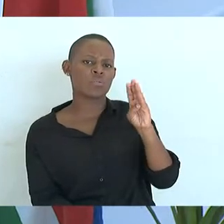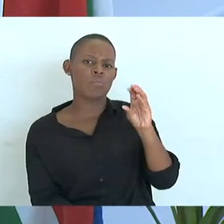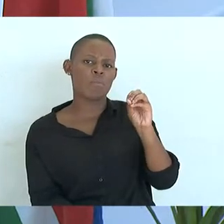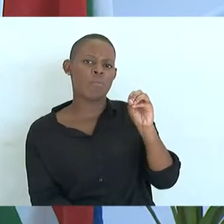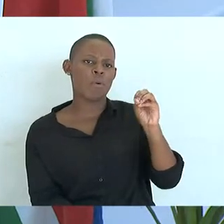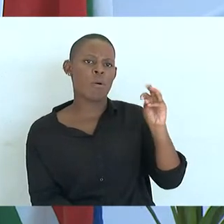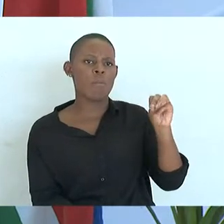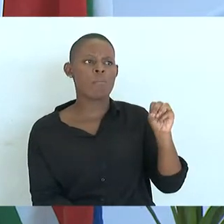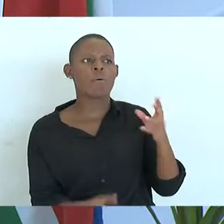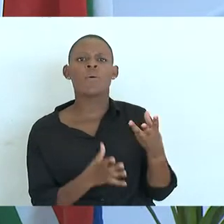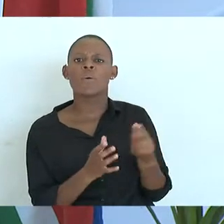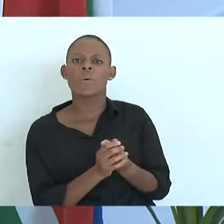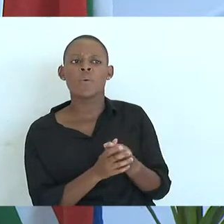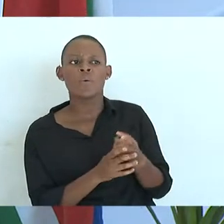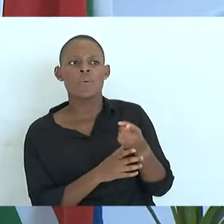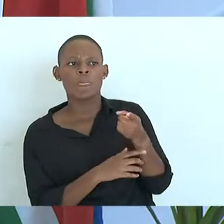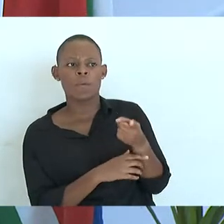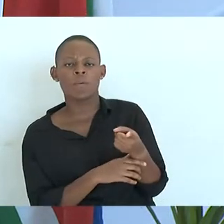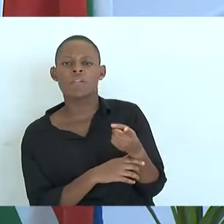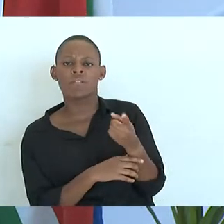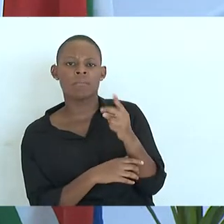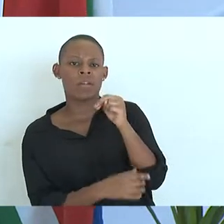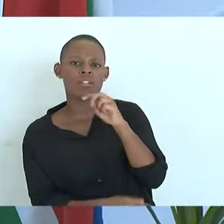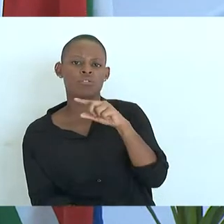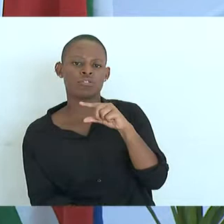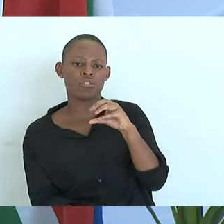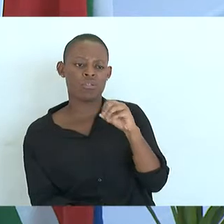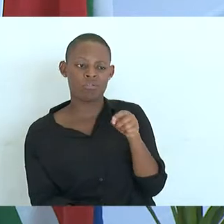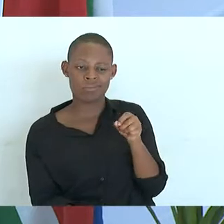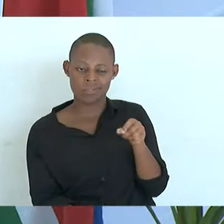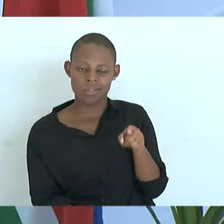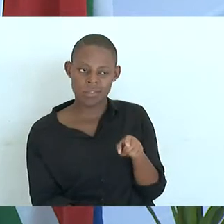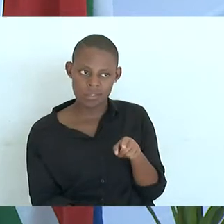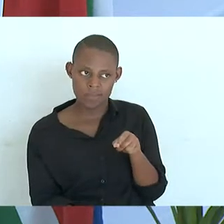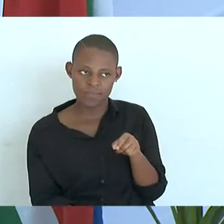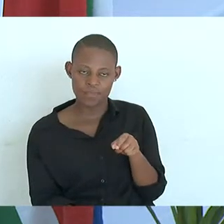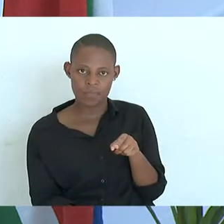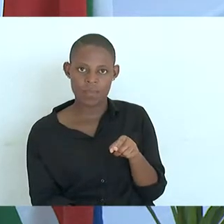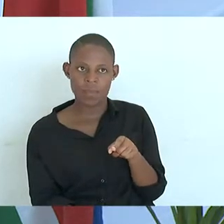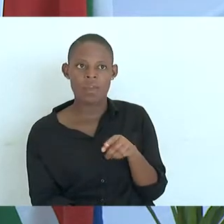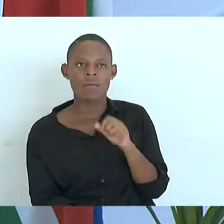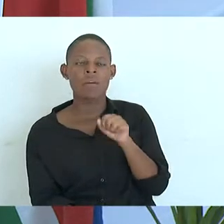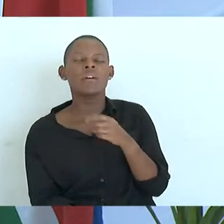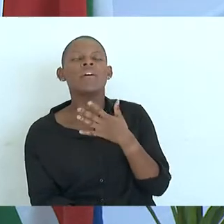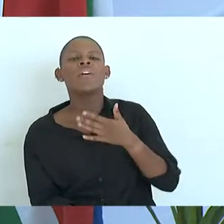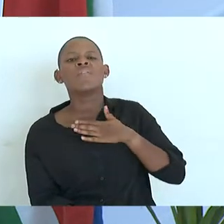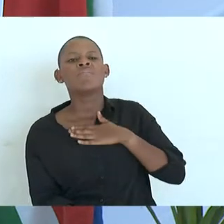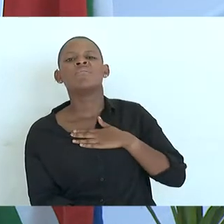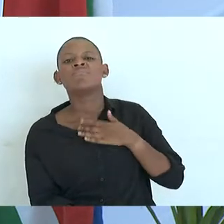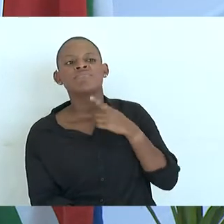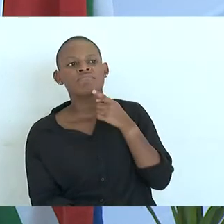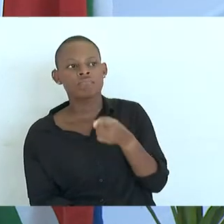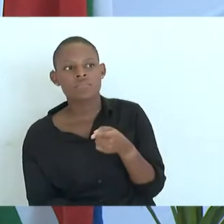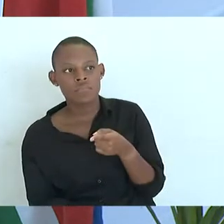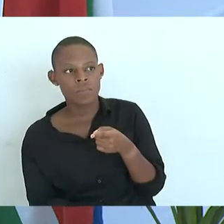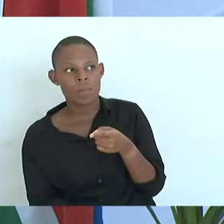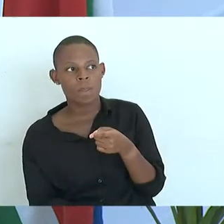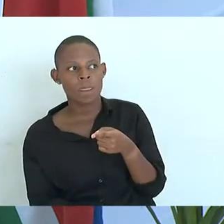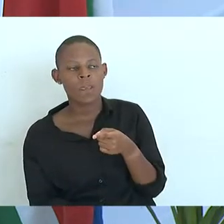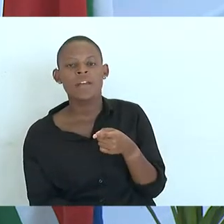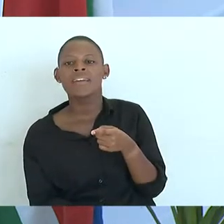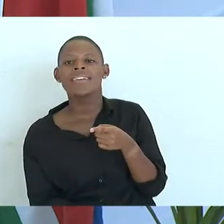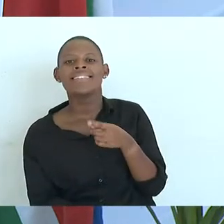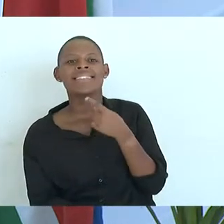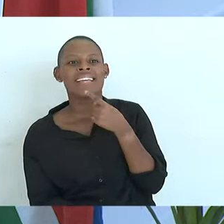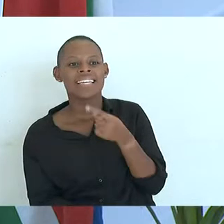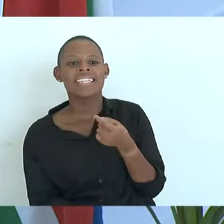co-op. Now ngiyafisa ukuthi ngizwelane nalombono othi masinikwe